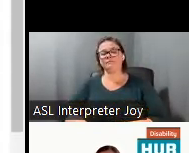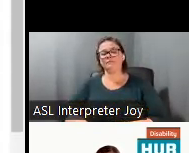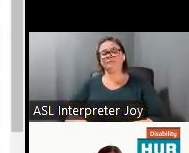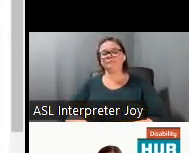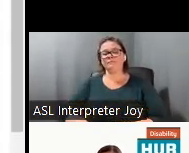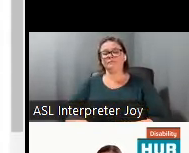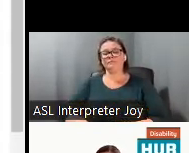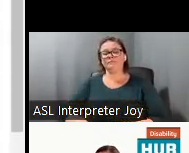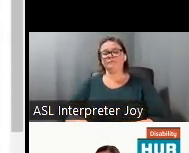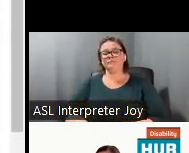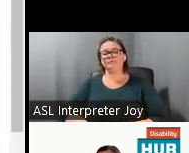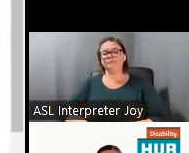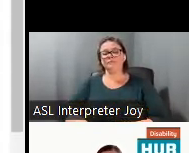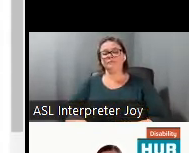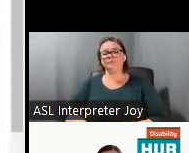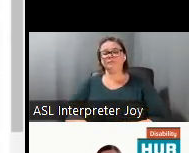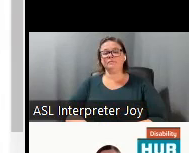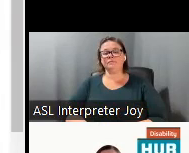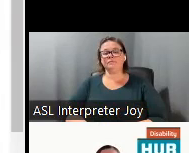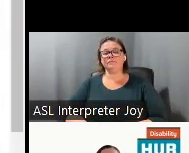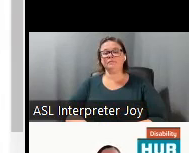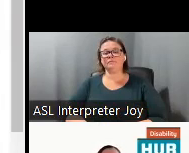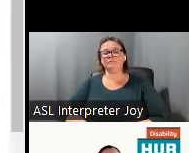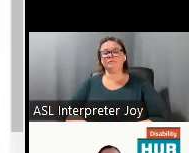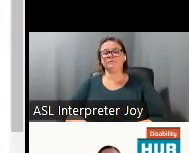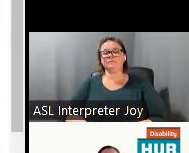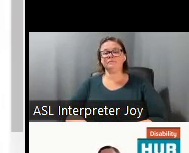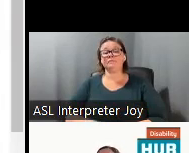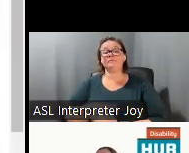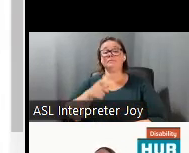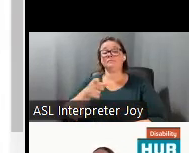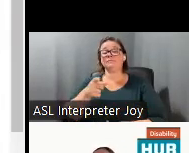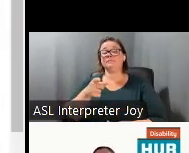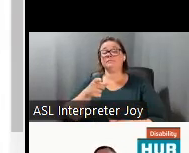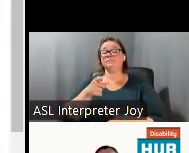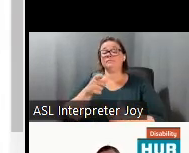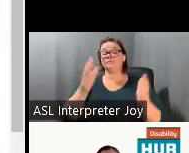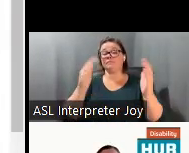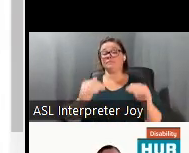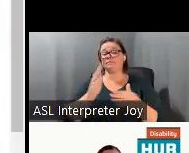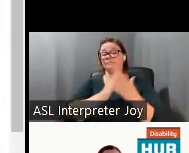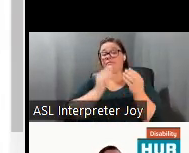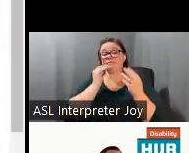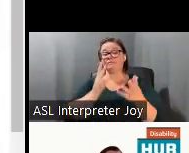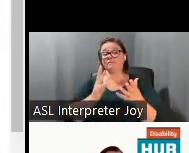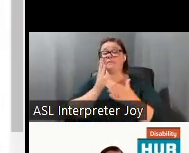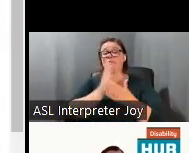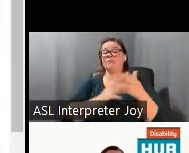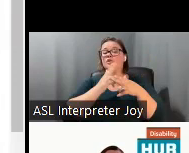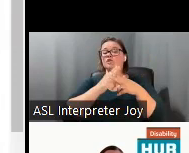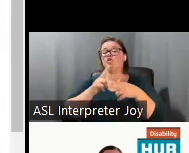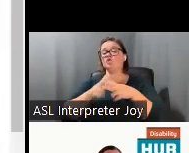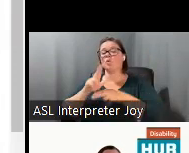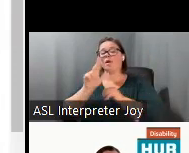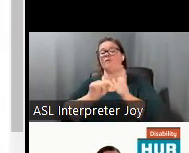This next banner of information is a carousel of short videos. And when I